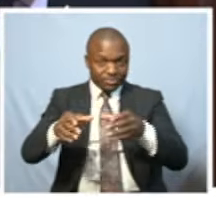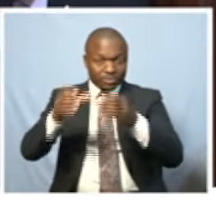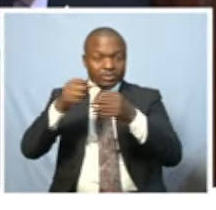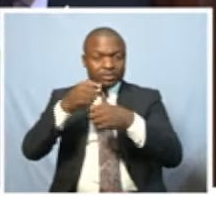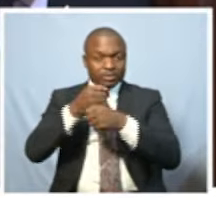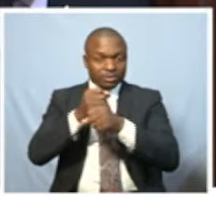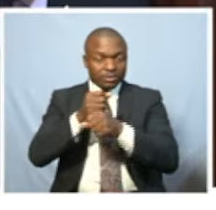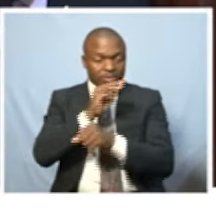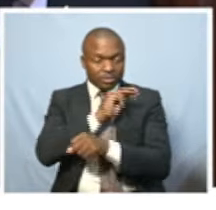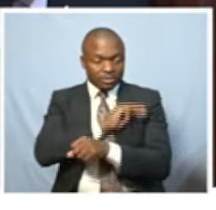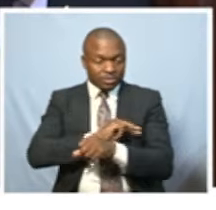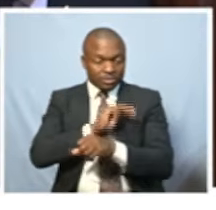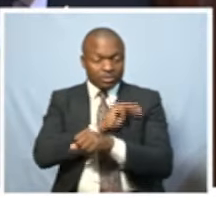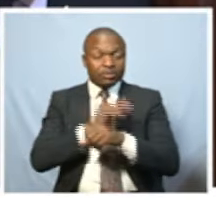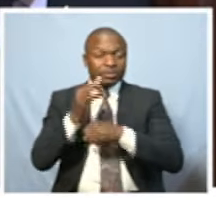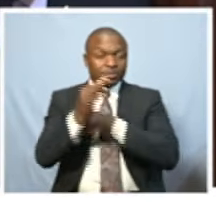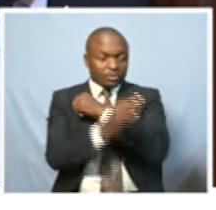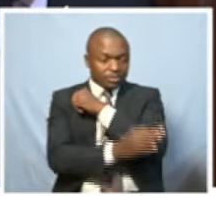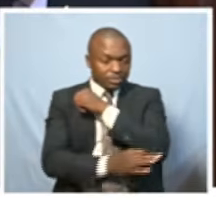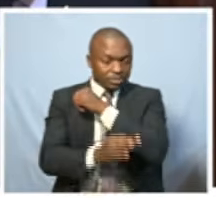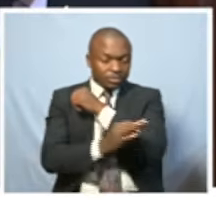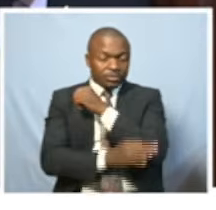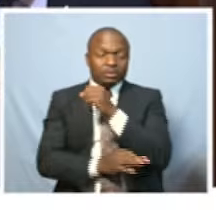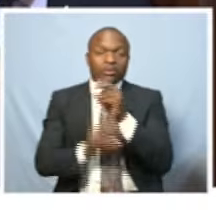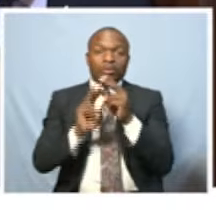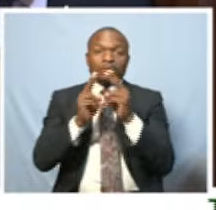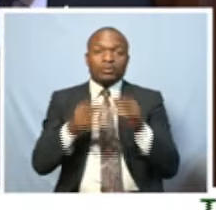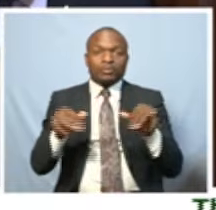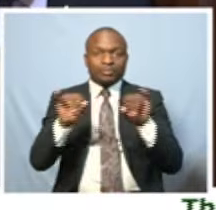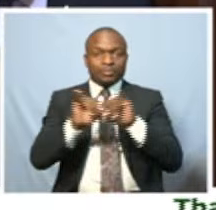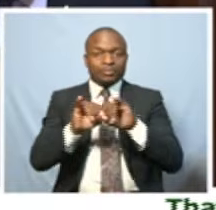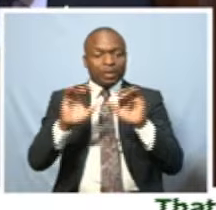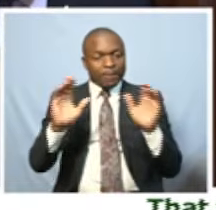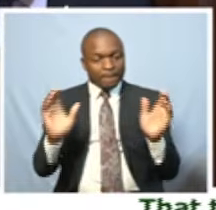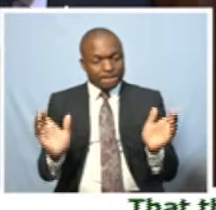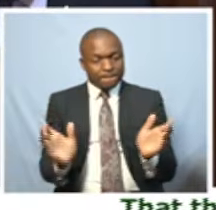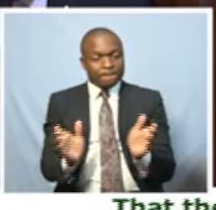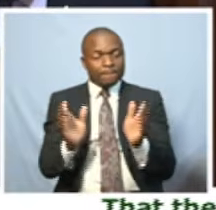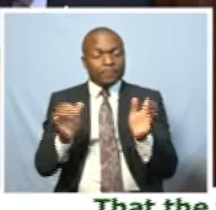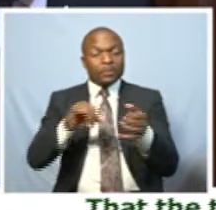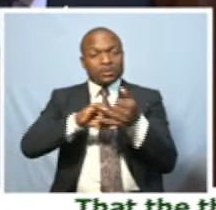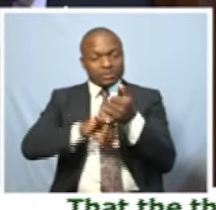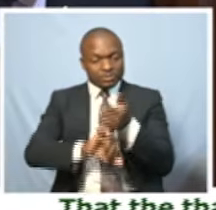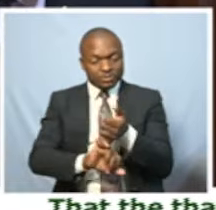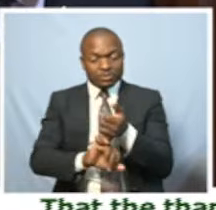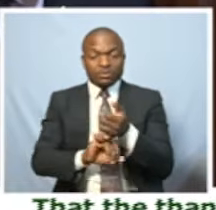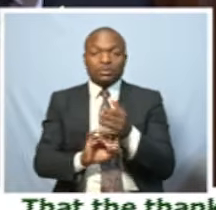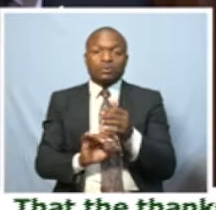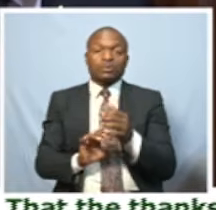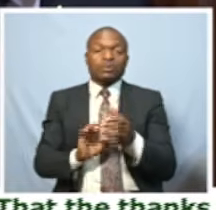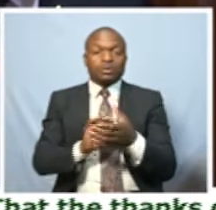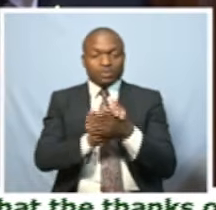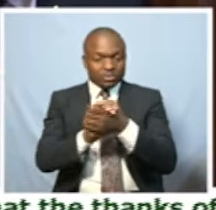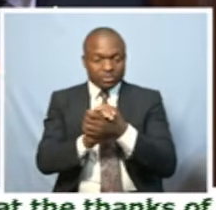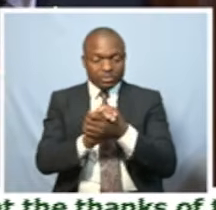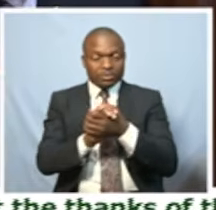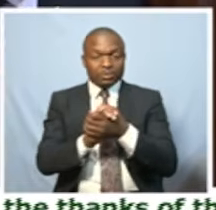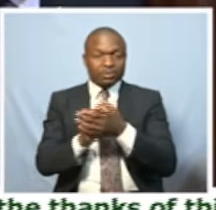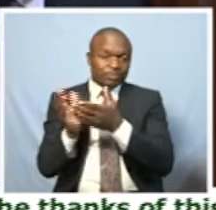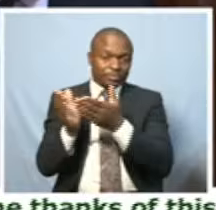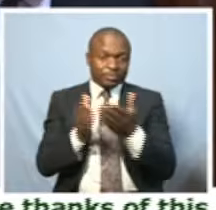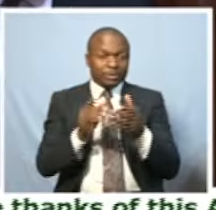moral foundation of our nation and play a vital role in promoting social cohesion and driving economic